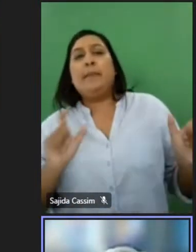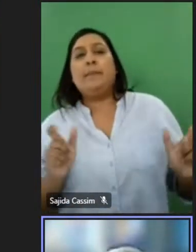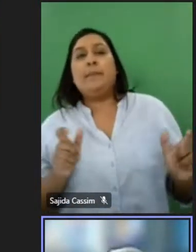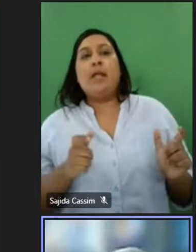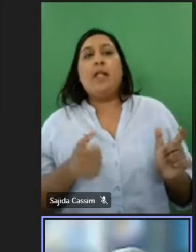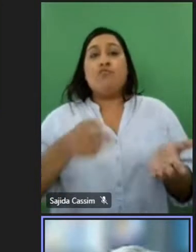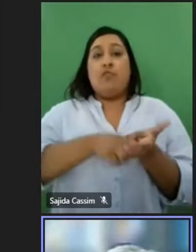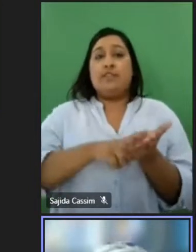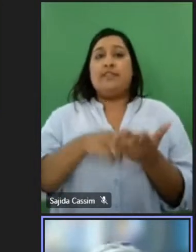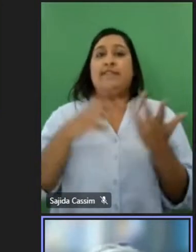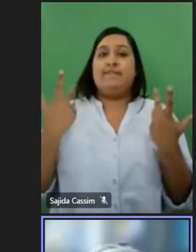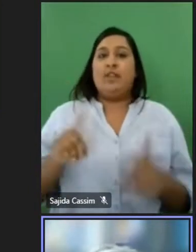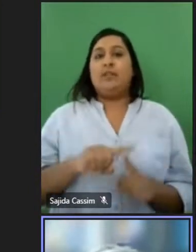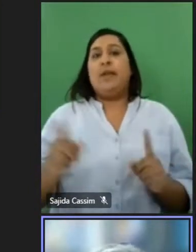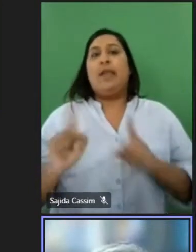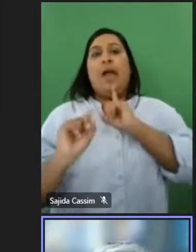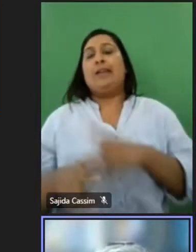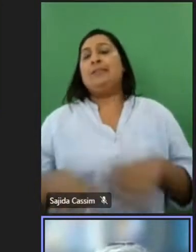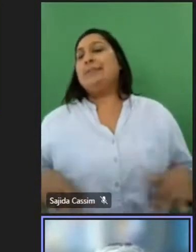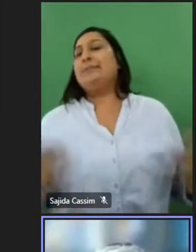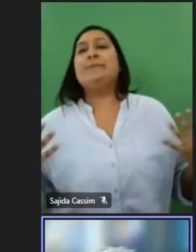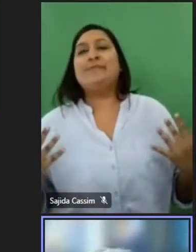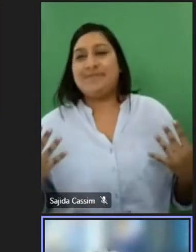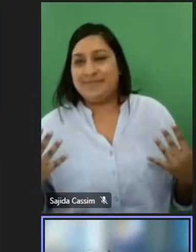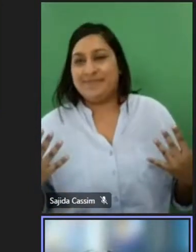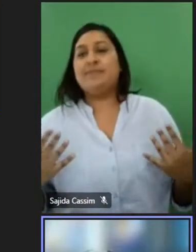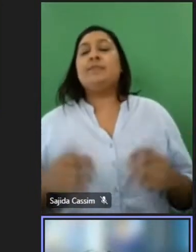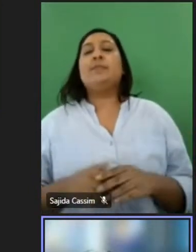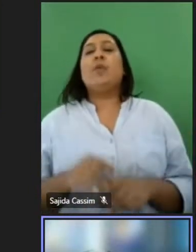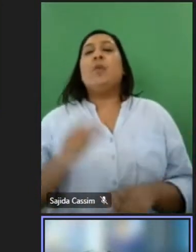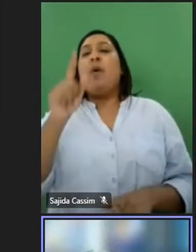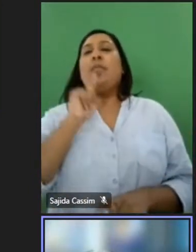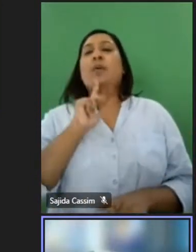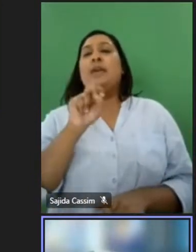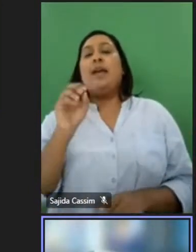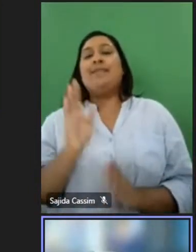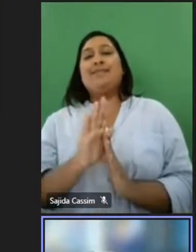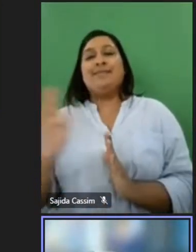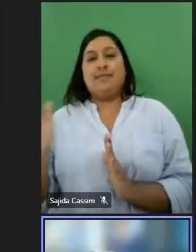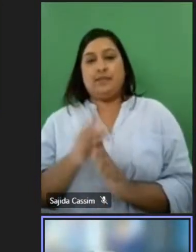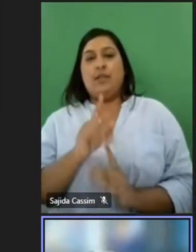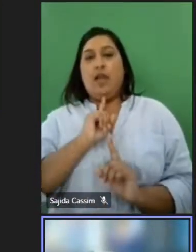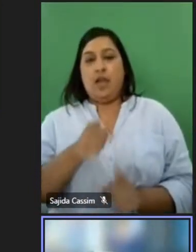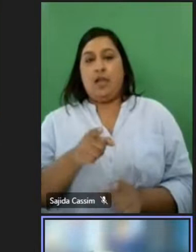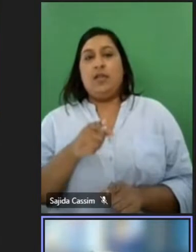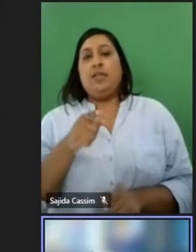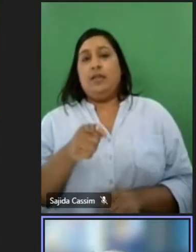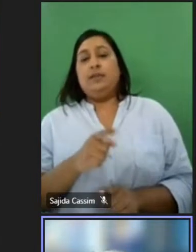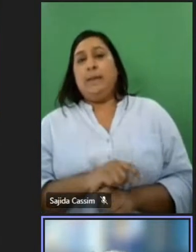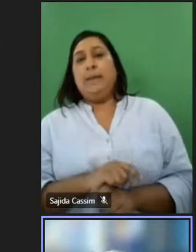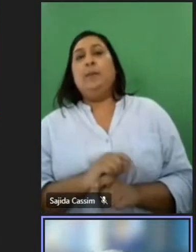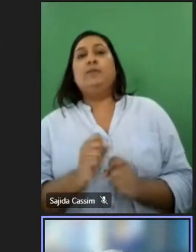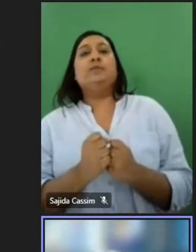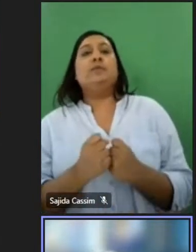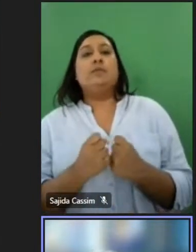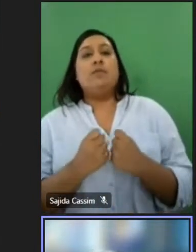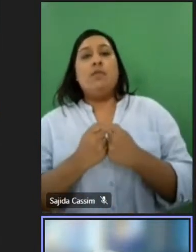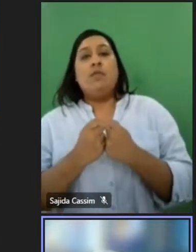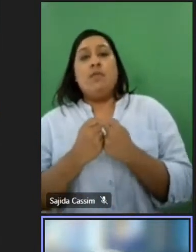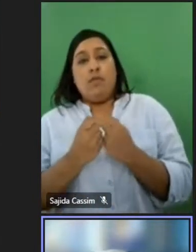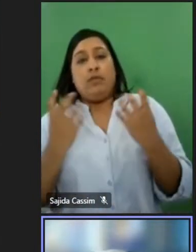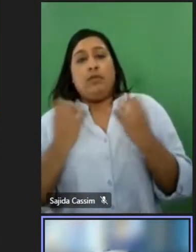to withdraw, so we couldn't use their data. It's probably one of the largest data sets on people with disabilities